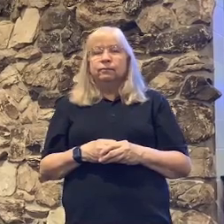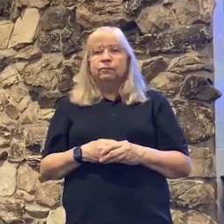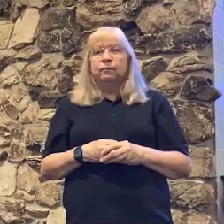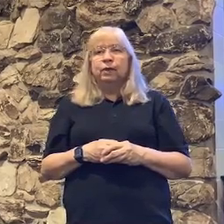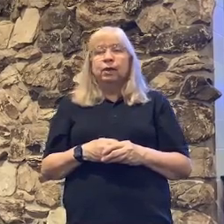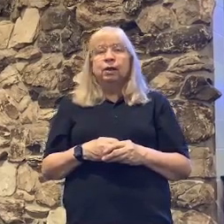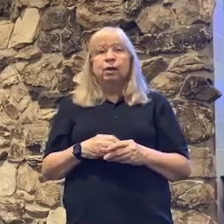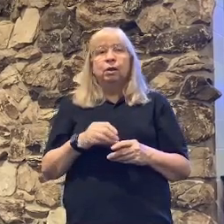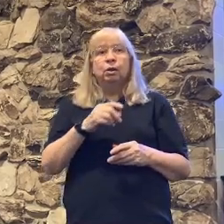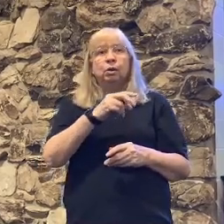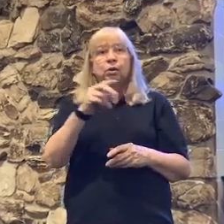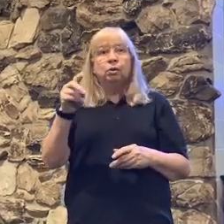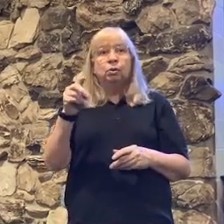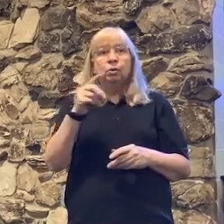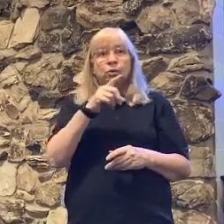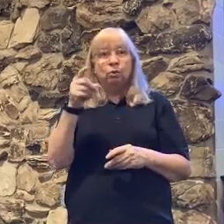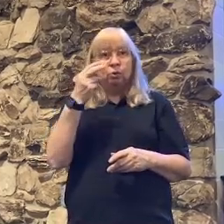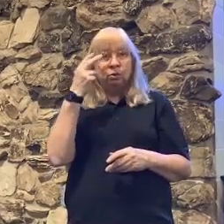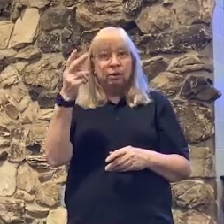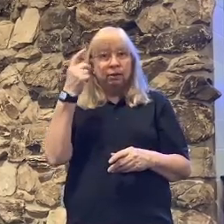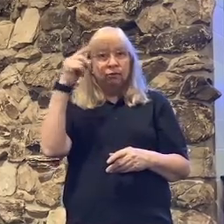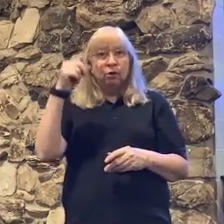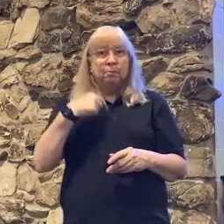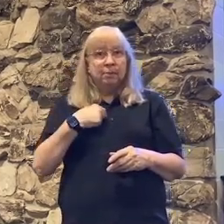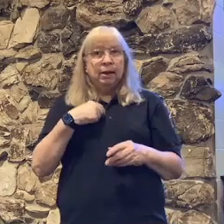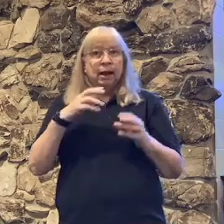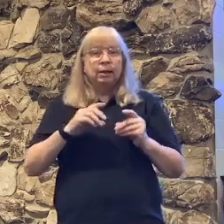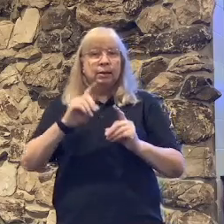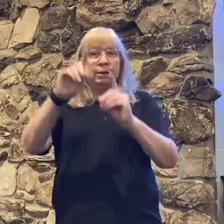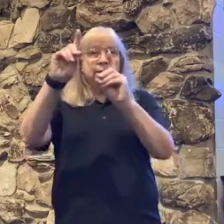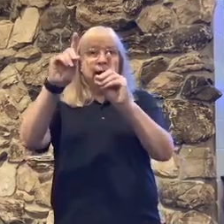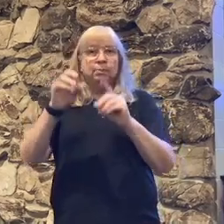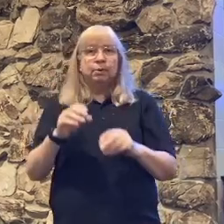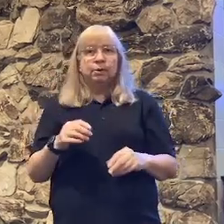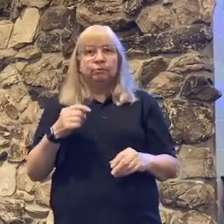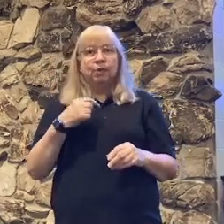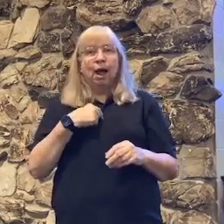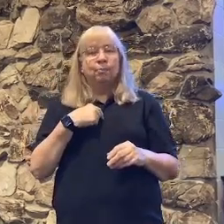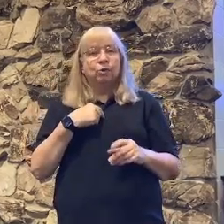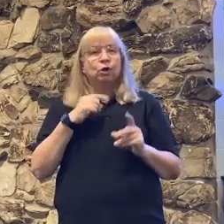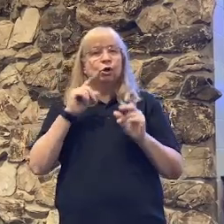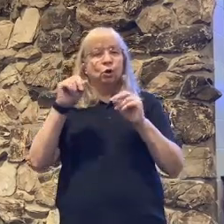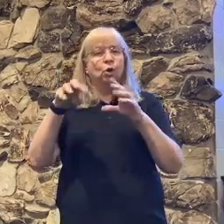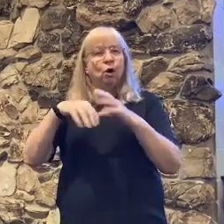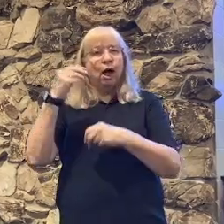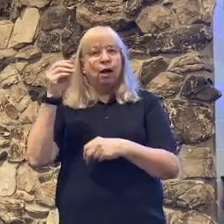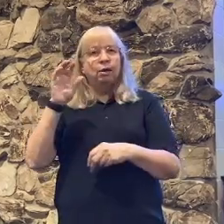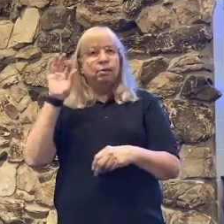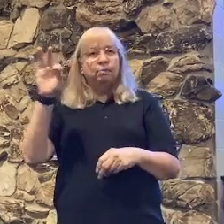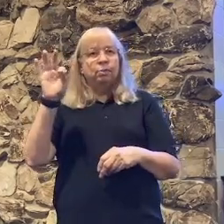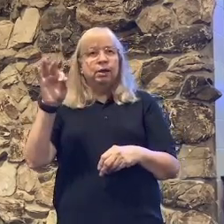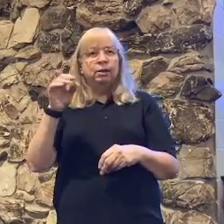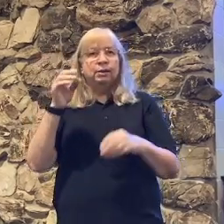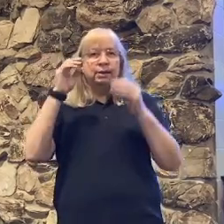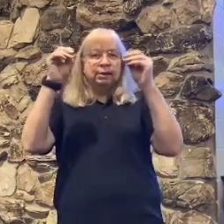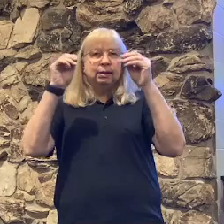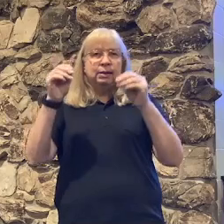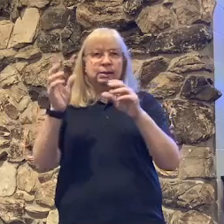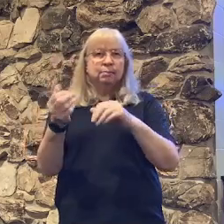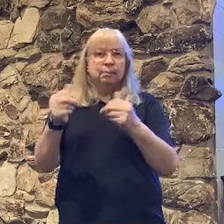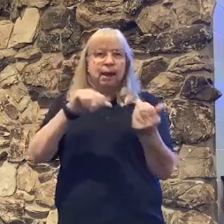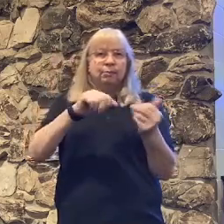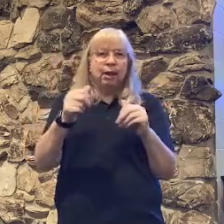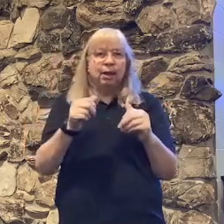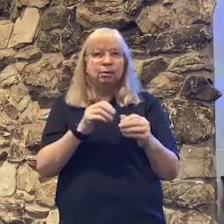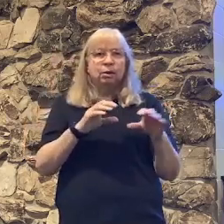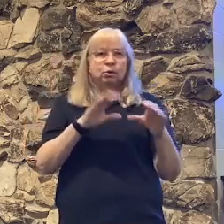Because you see, for me, as a disciple, if I'm going to go out and preach and teach and baptize and do all